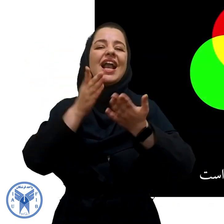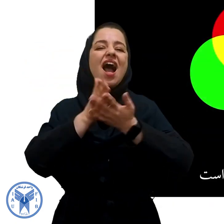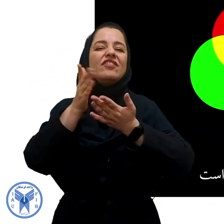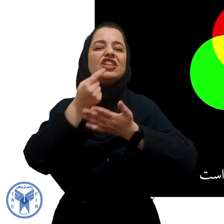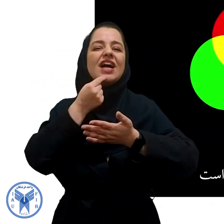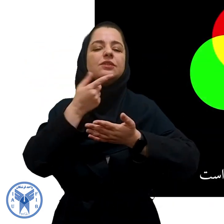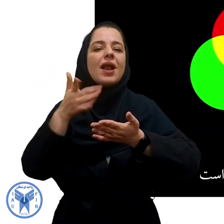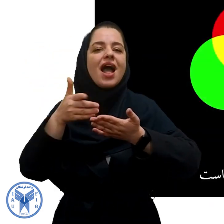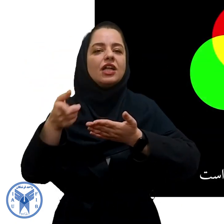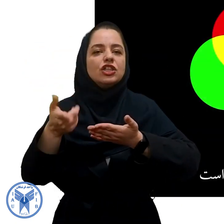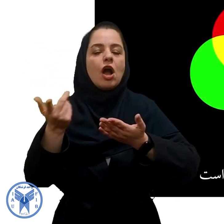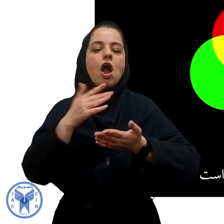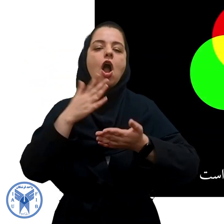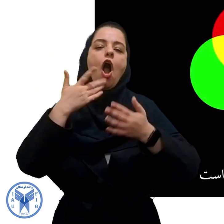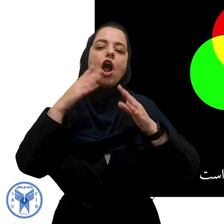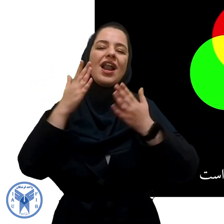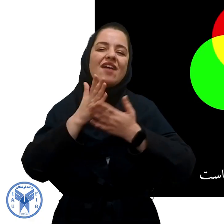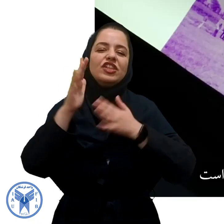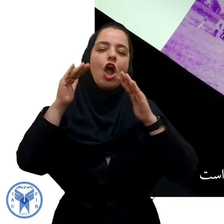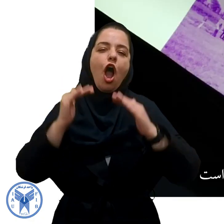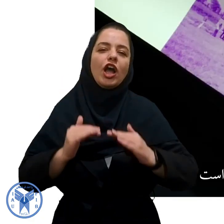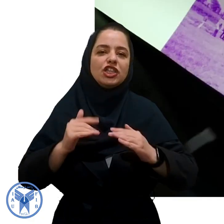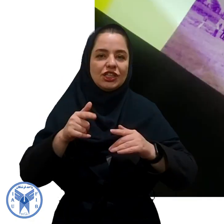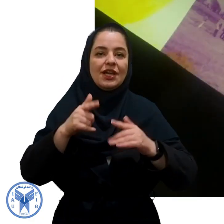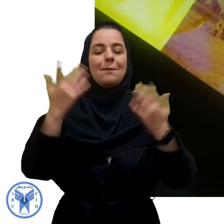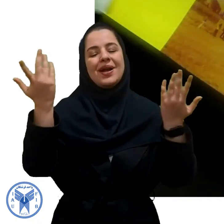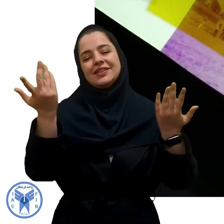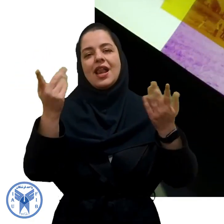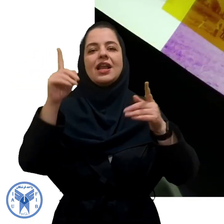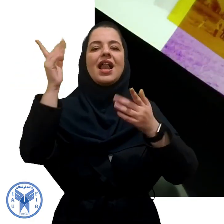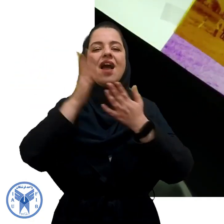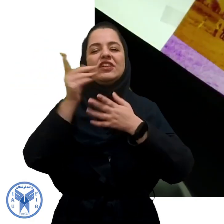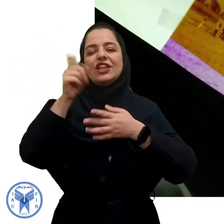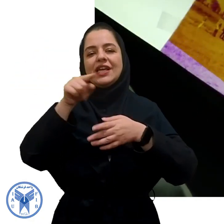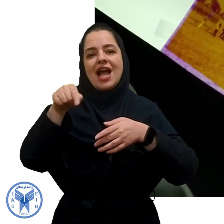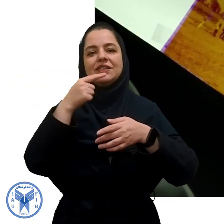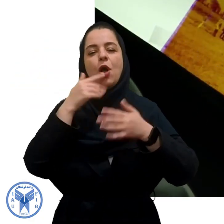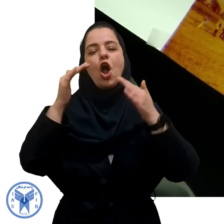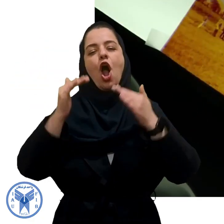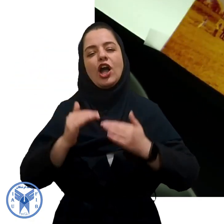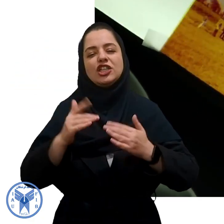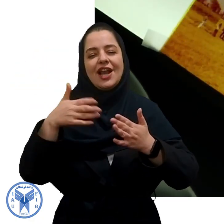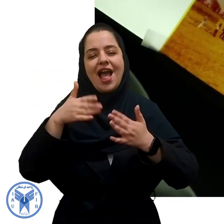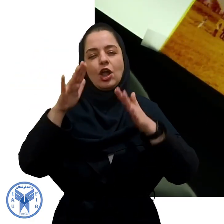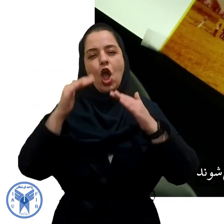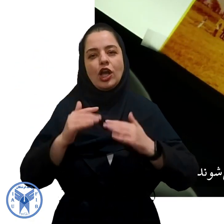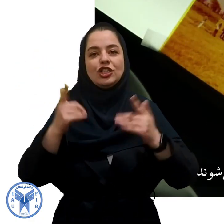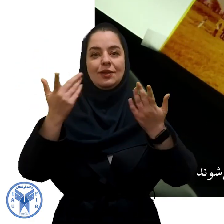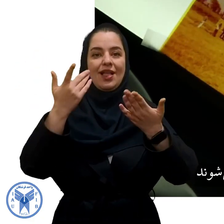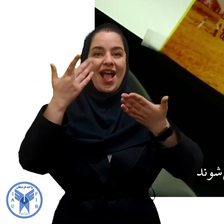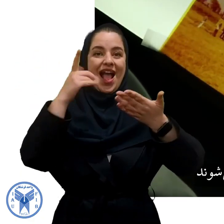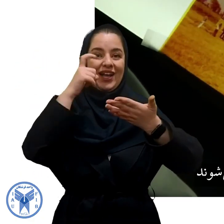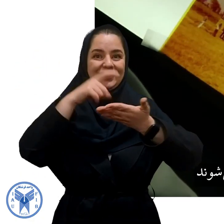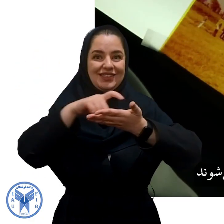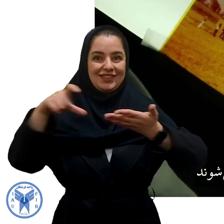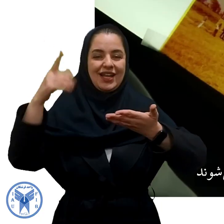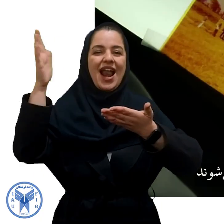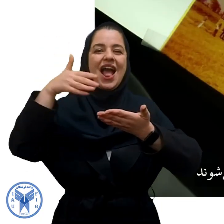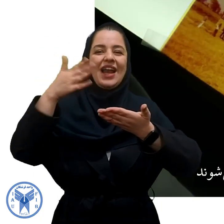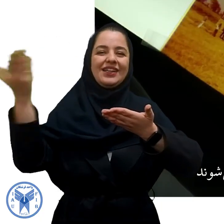a color photograph is by the subtractive method. Subtractive color processes are done by